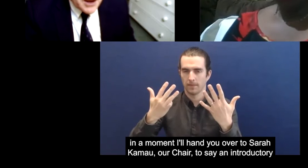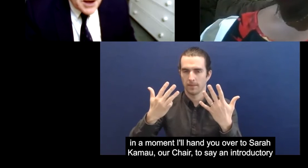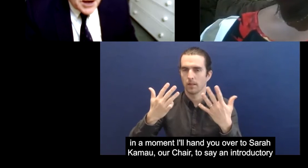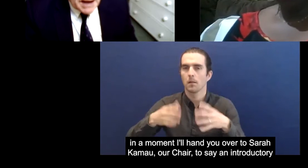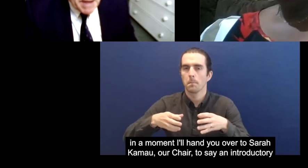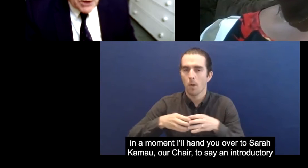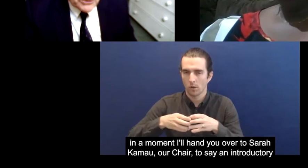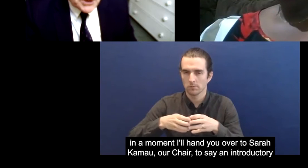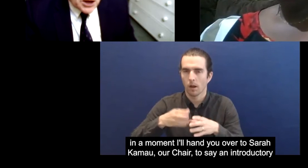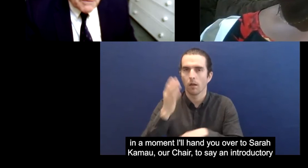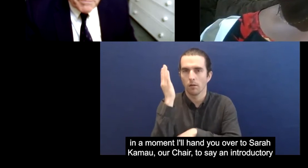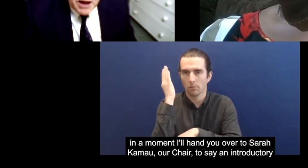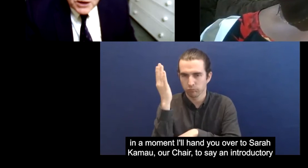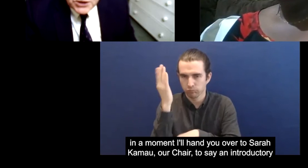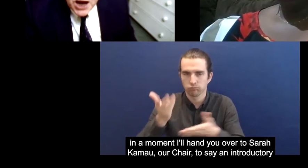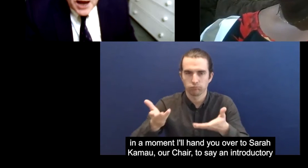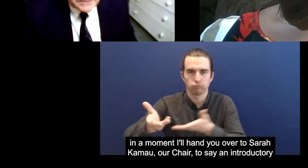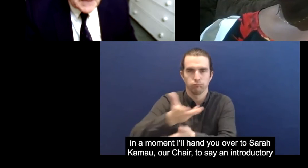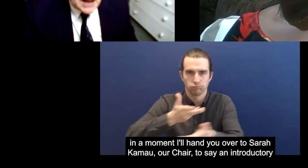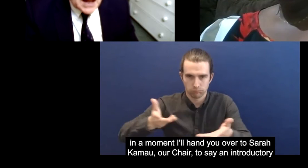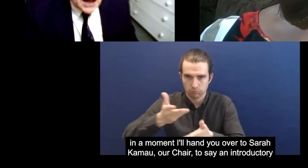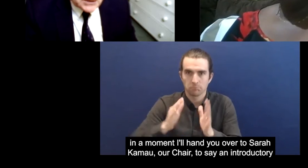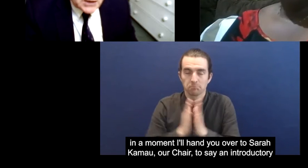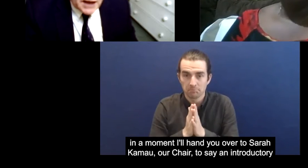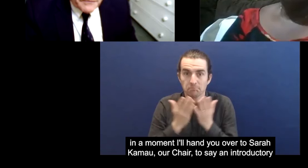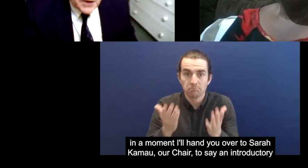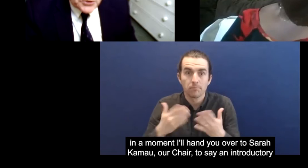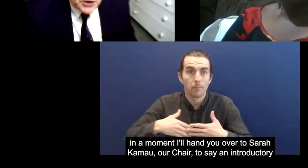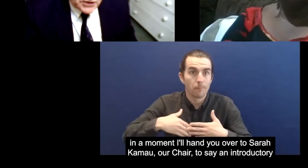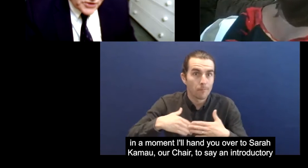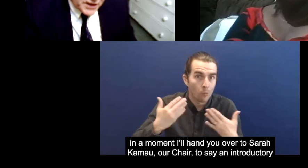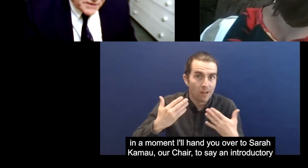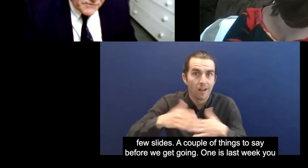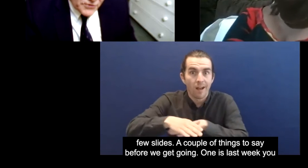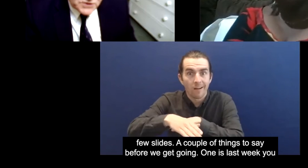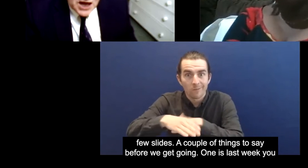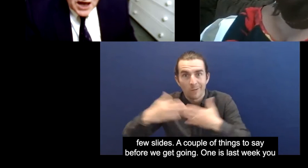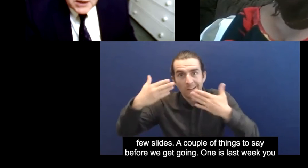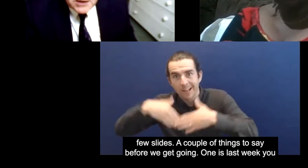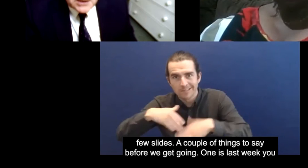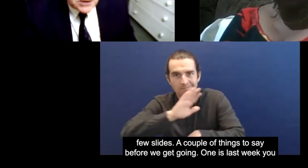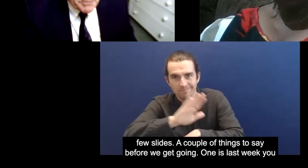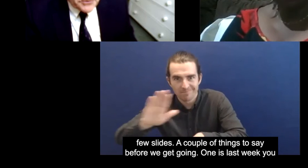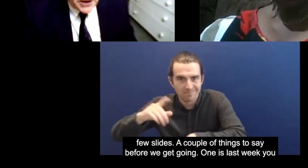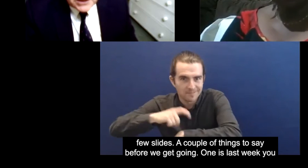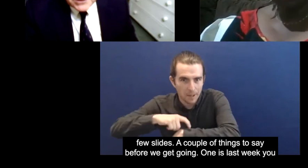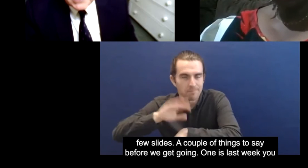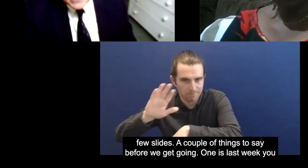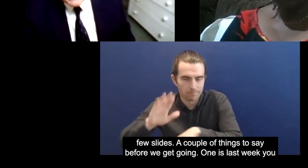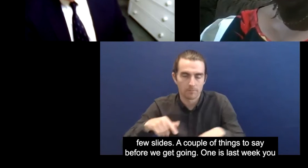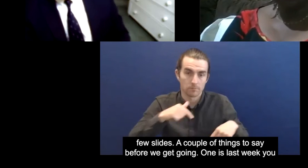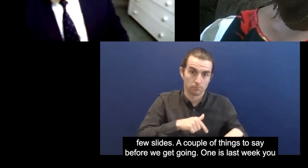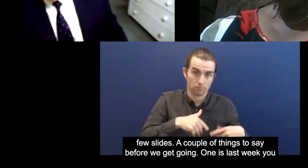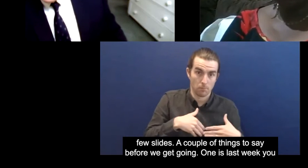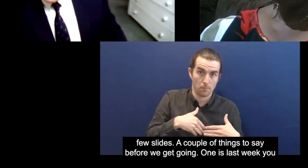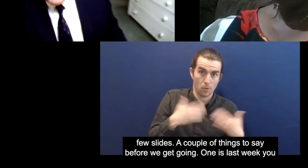Sarah Kamau, who's our chair, to say an introductory few slides. A couple of things to